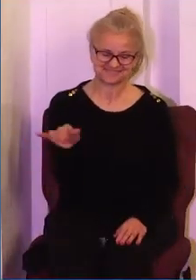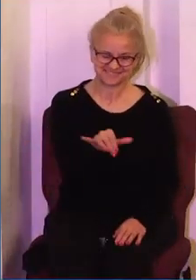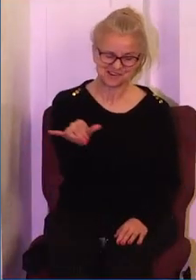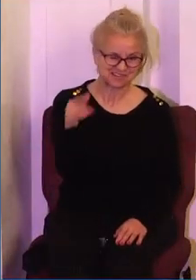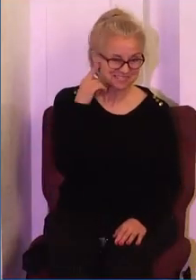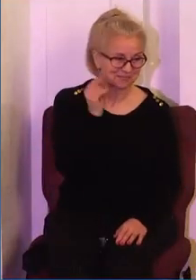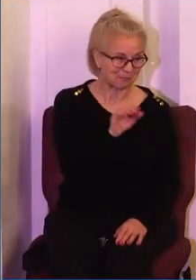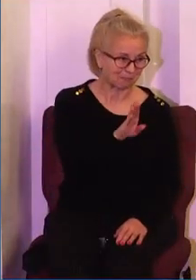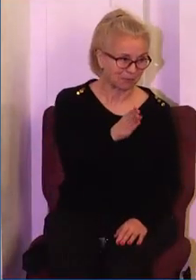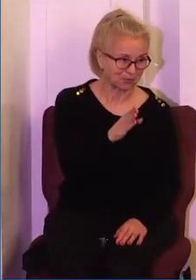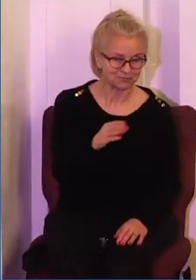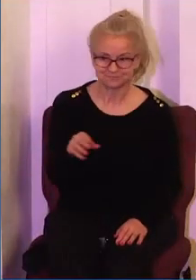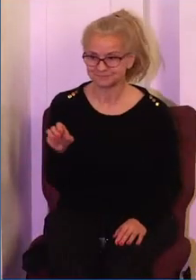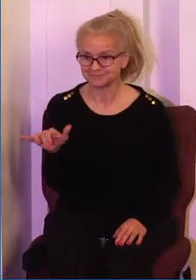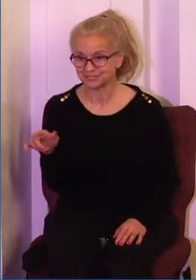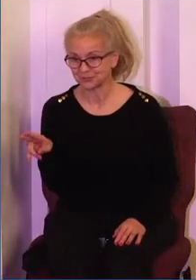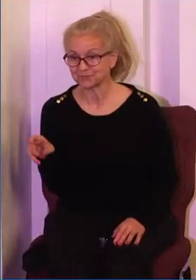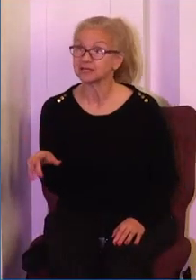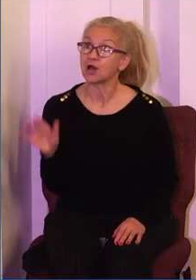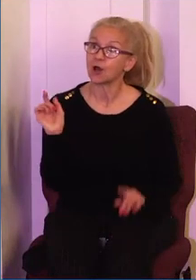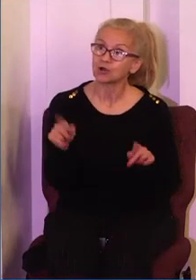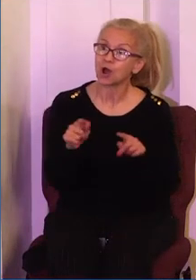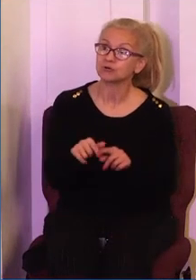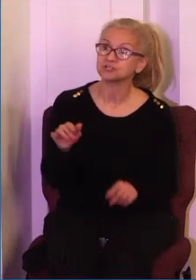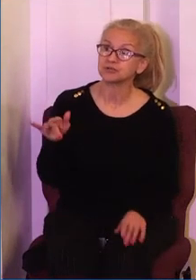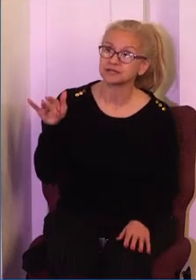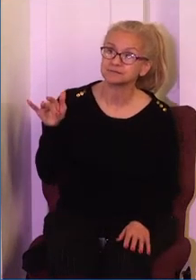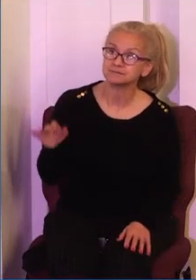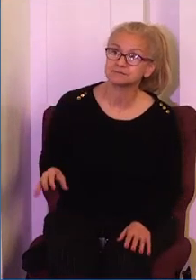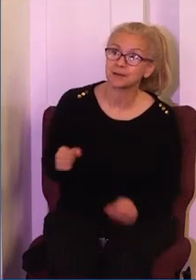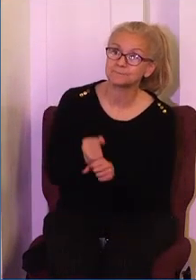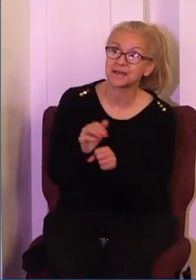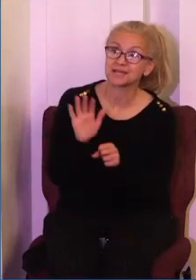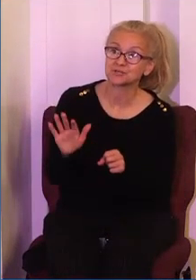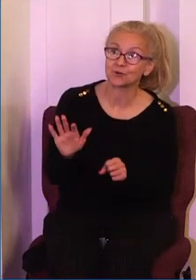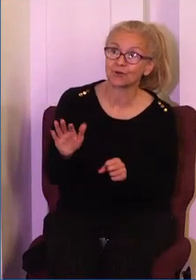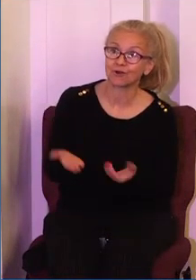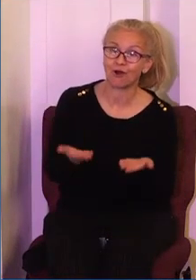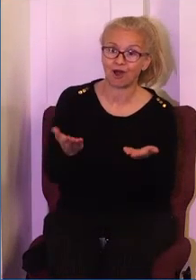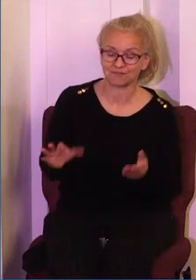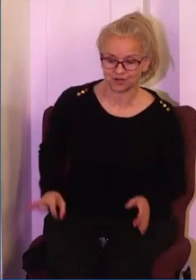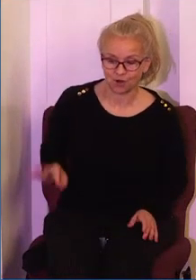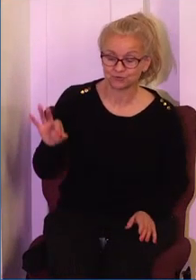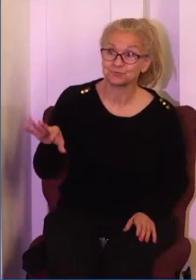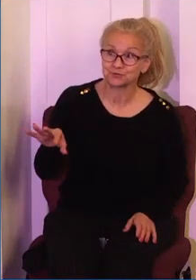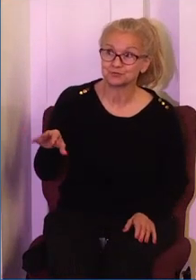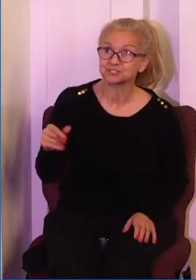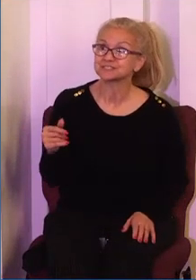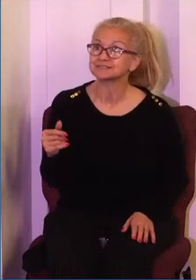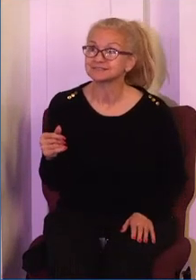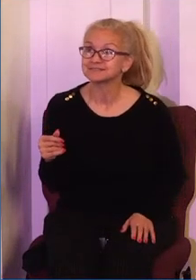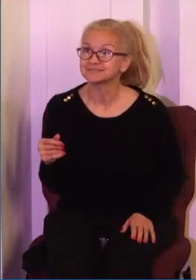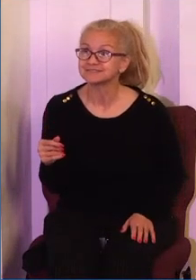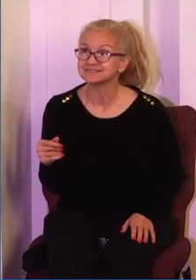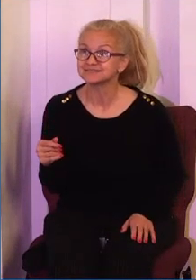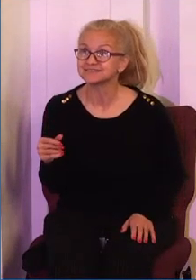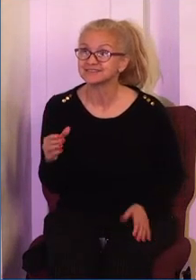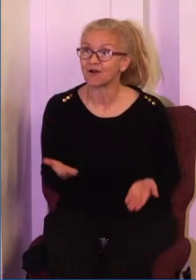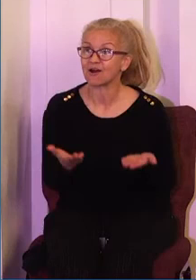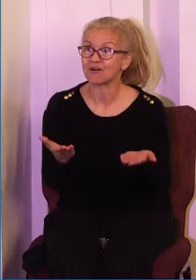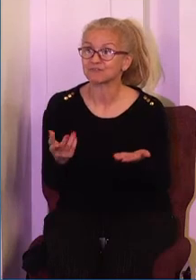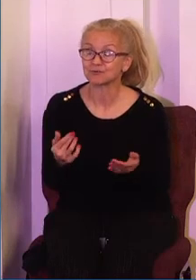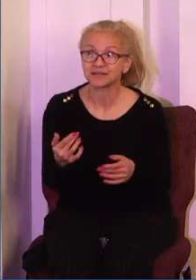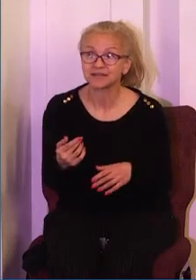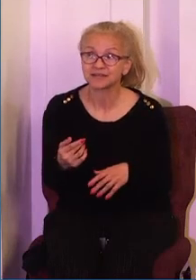You can go to our website and click on the top red bar to make your to offer your contributions and your tithes and offerings. And a little